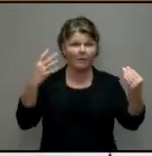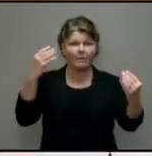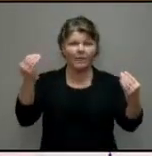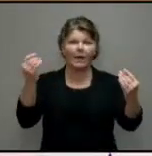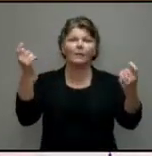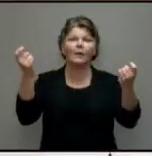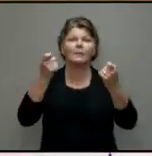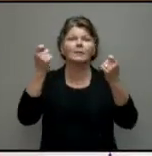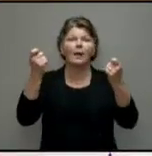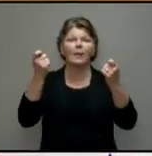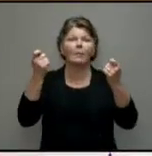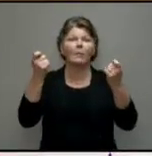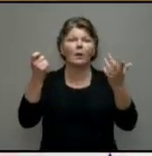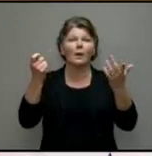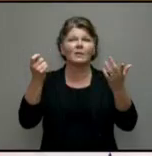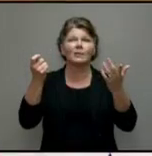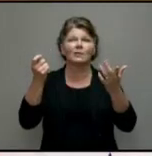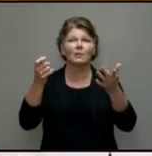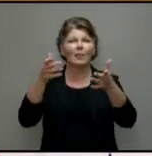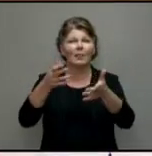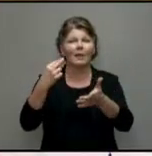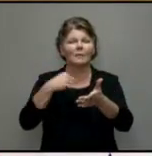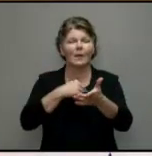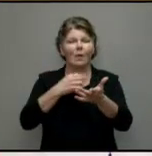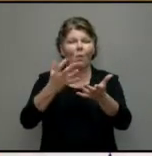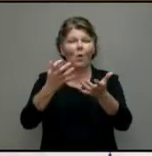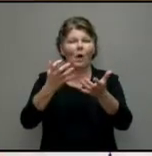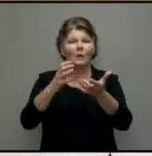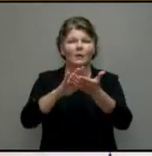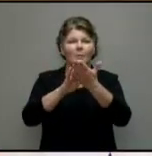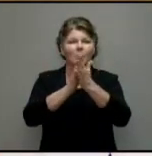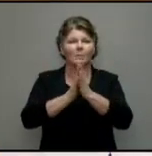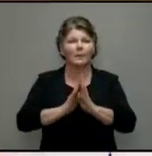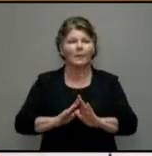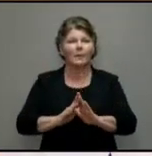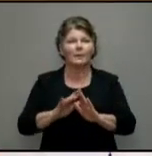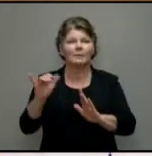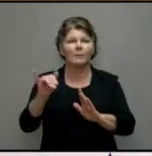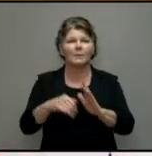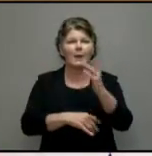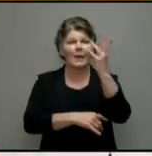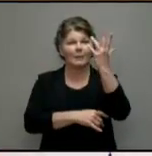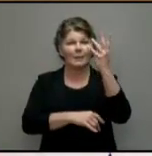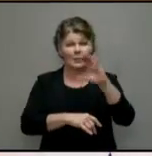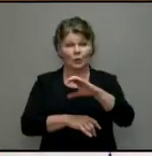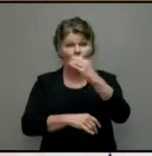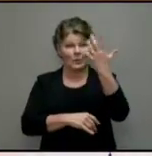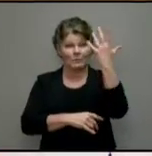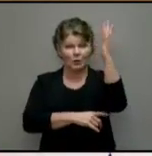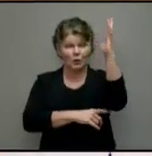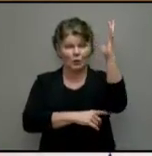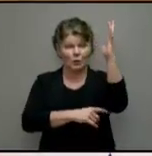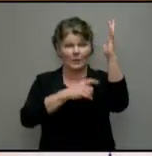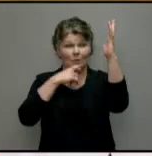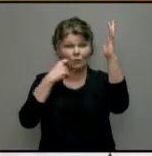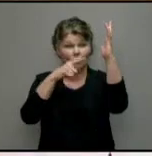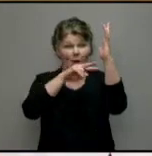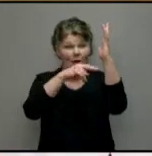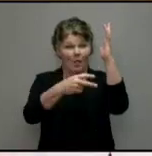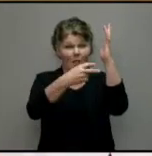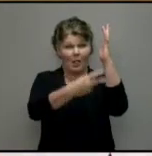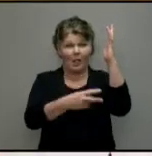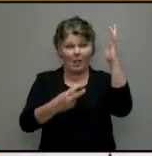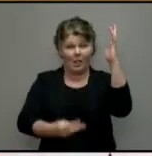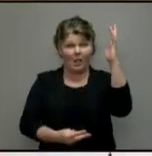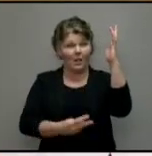wanting peace and quiet. But like dried up needles dropping off of our Christmas tree, many people struggle with